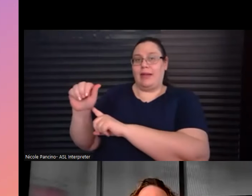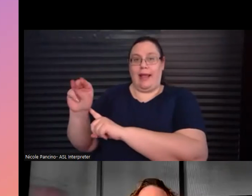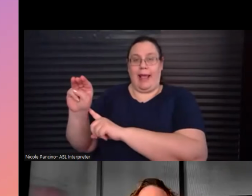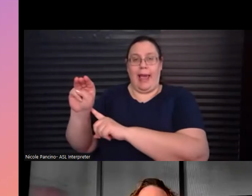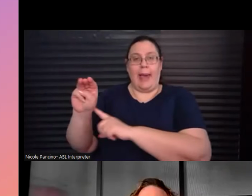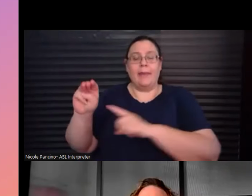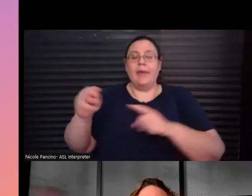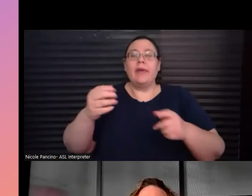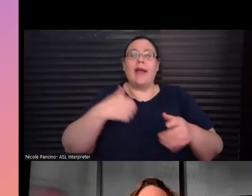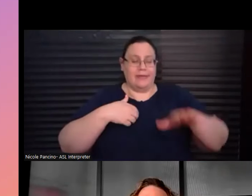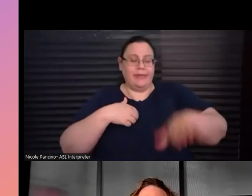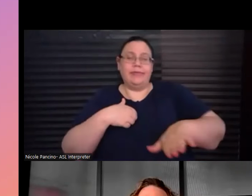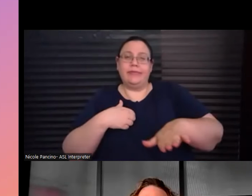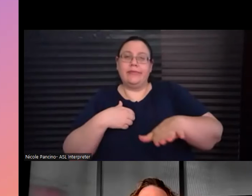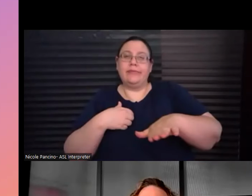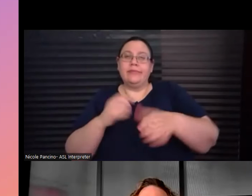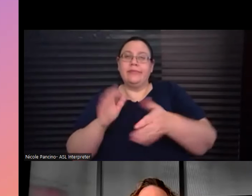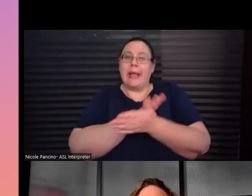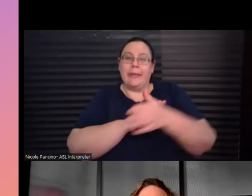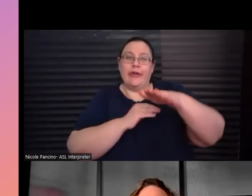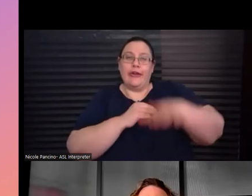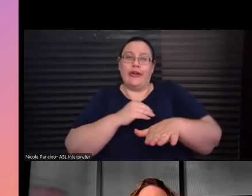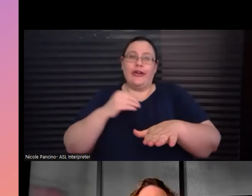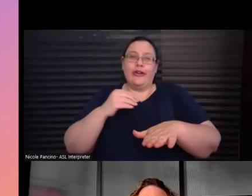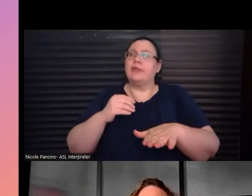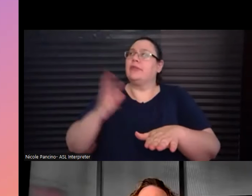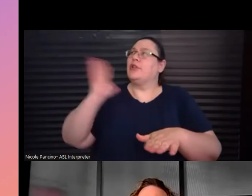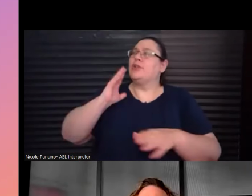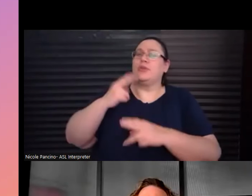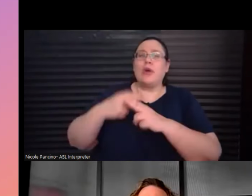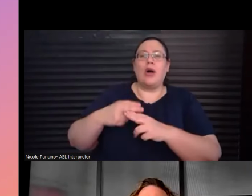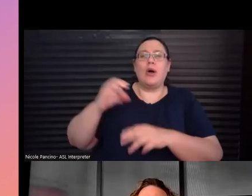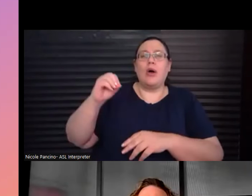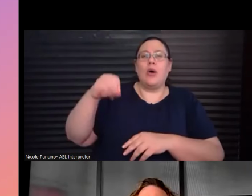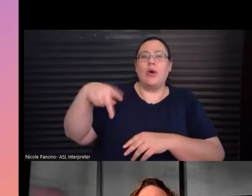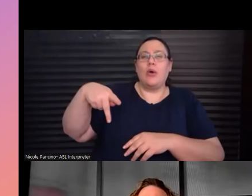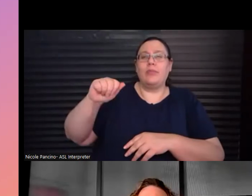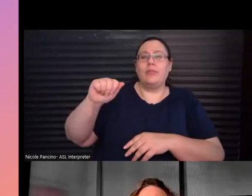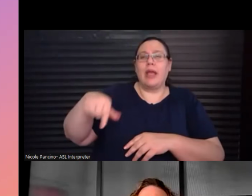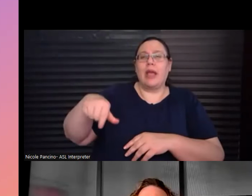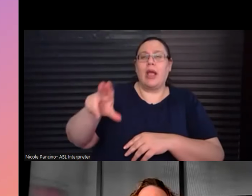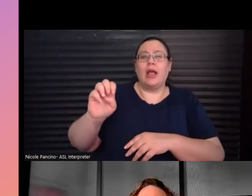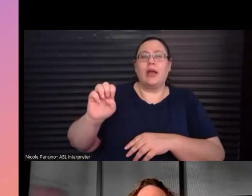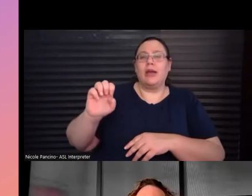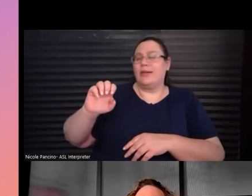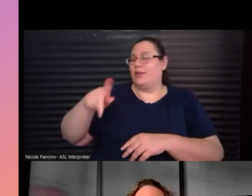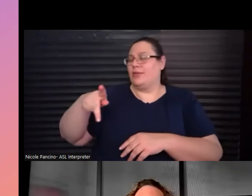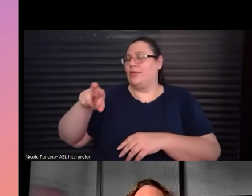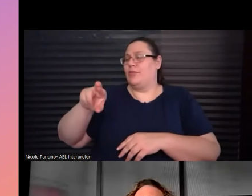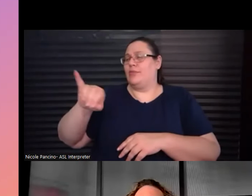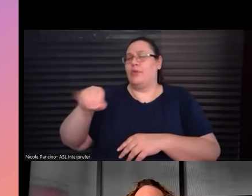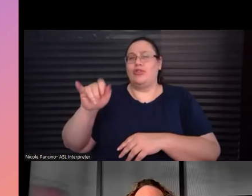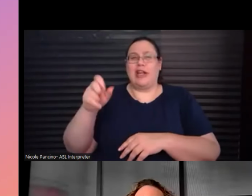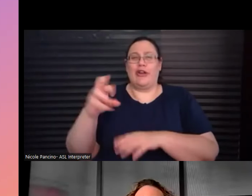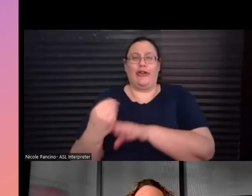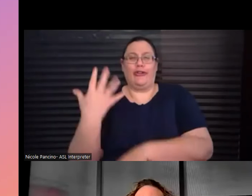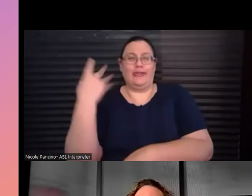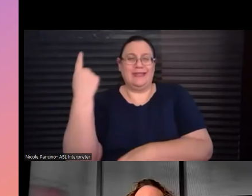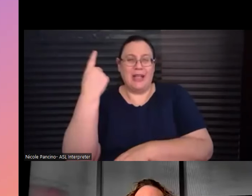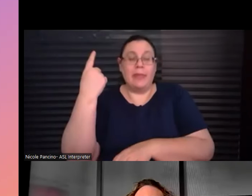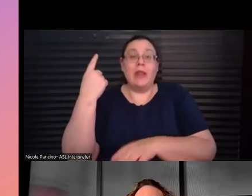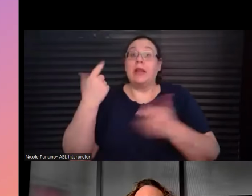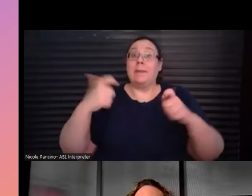really, you can just place a piece of paper. I think we used to call them opaque projectors or something like that. They used to be big